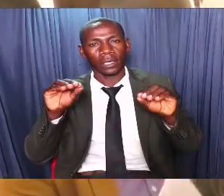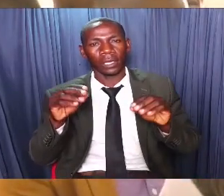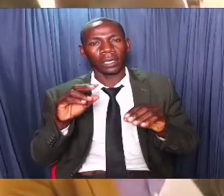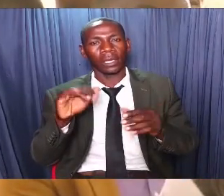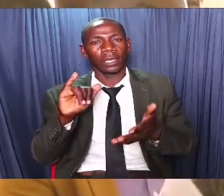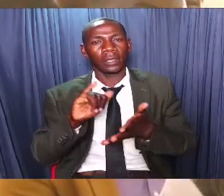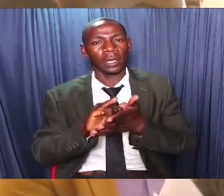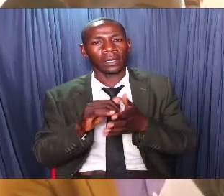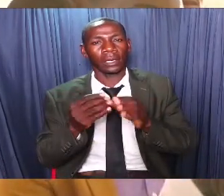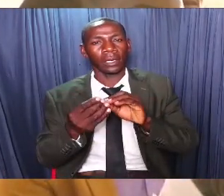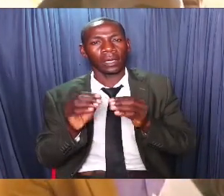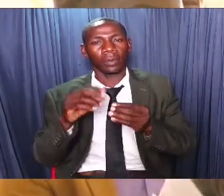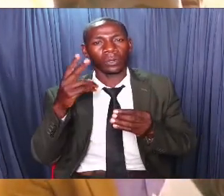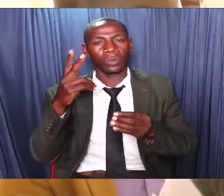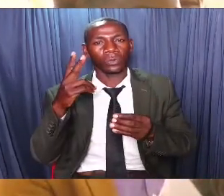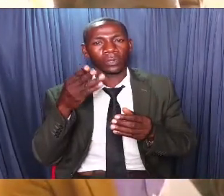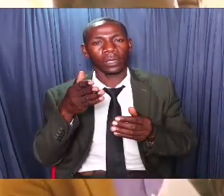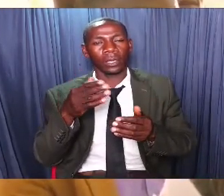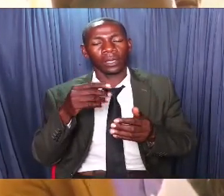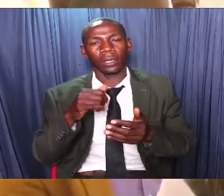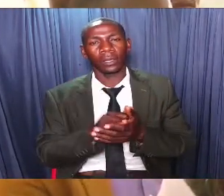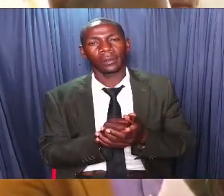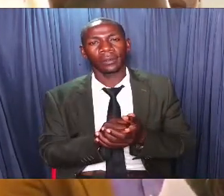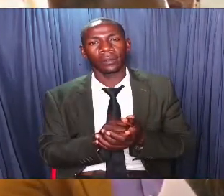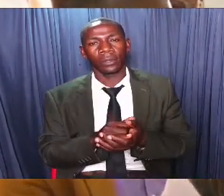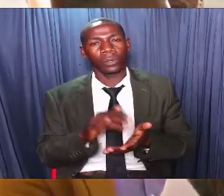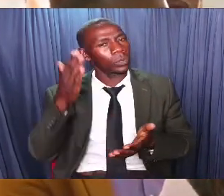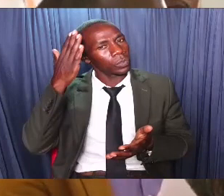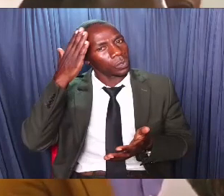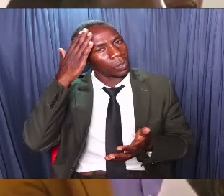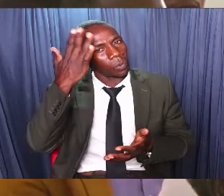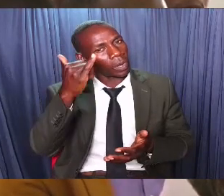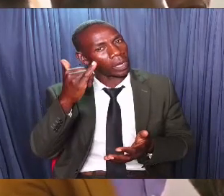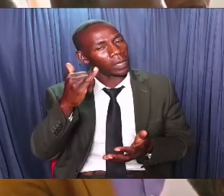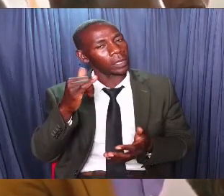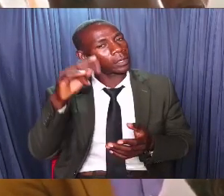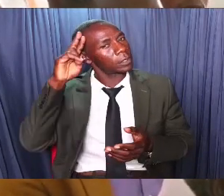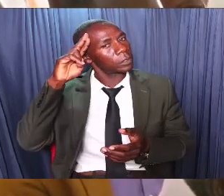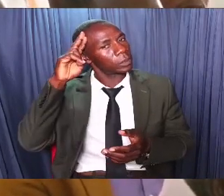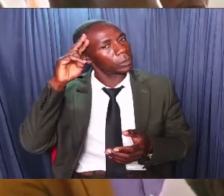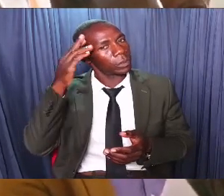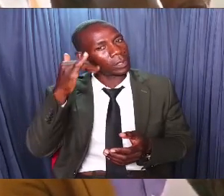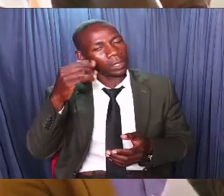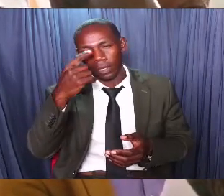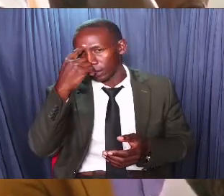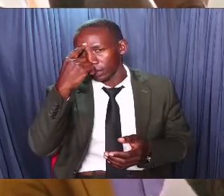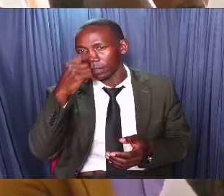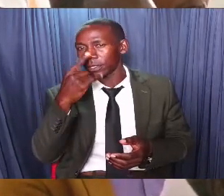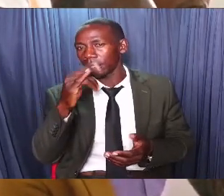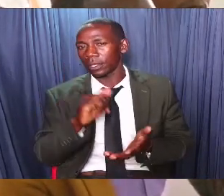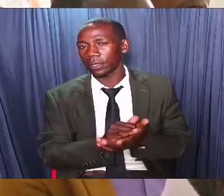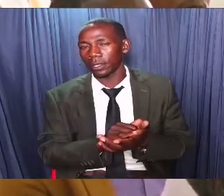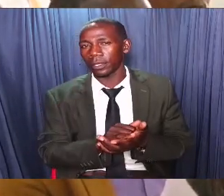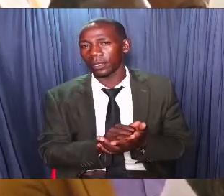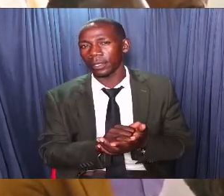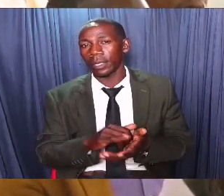didn't employ you. Nimechukua huyu wa grade 2. I've employed one with grade 2 here. Unajua kwa nini? Do you know the reason behind? I don't know. Muhindi akamwambia, the Indian told